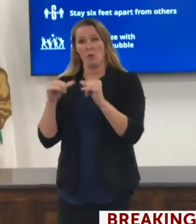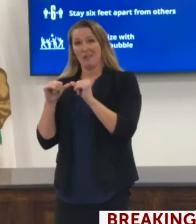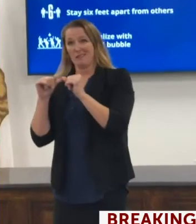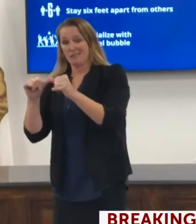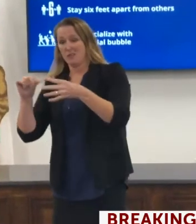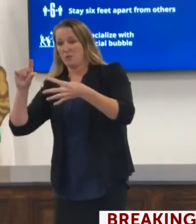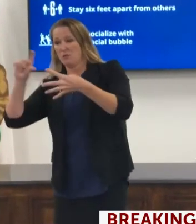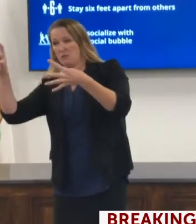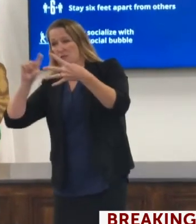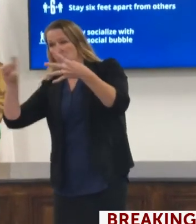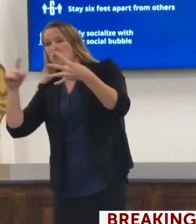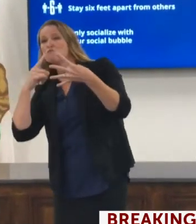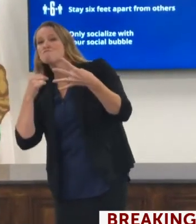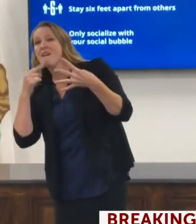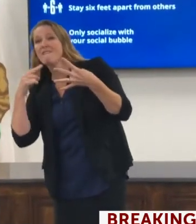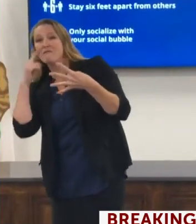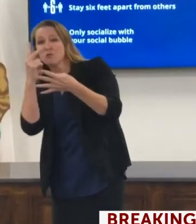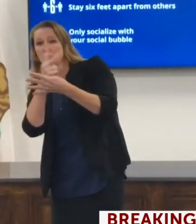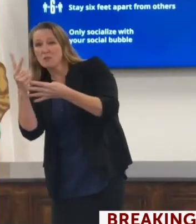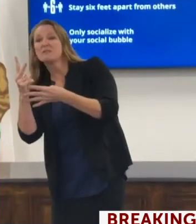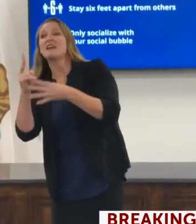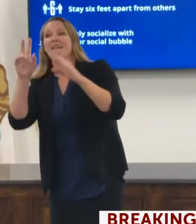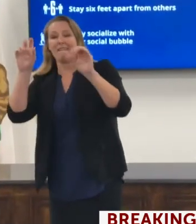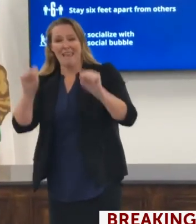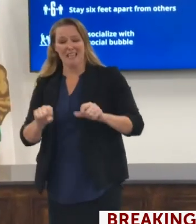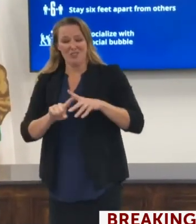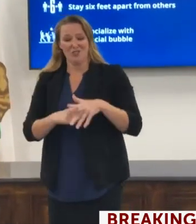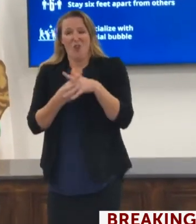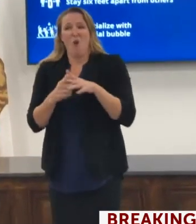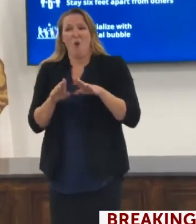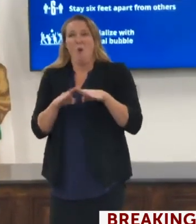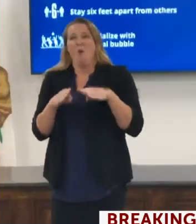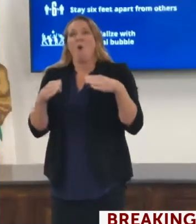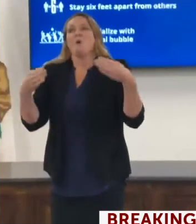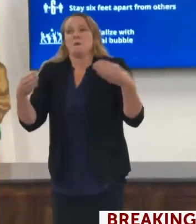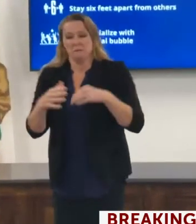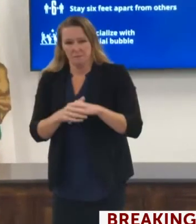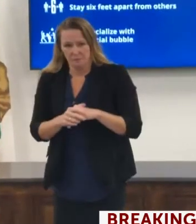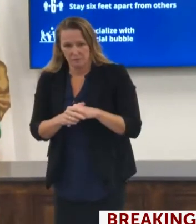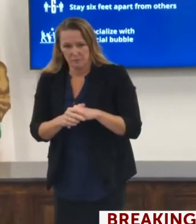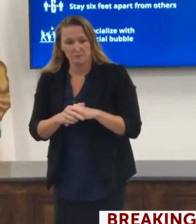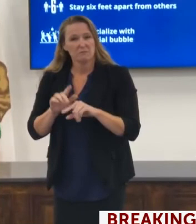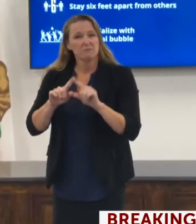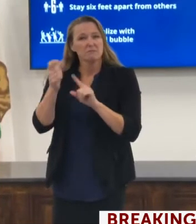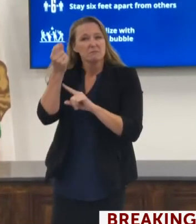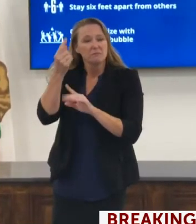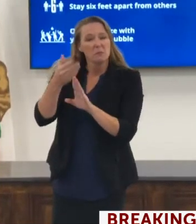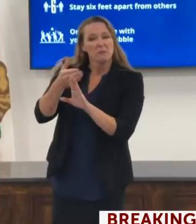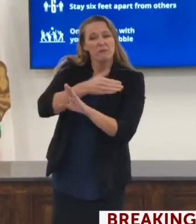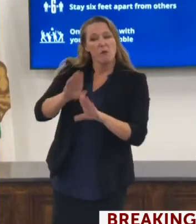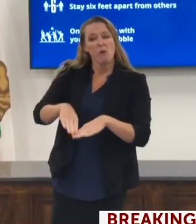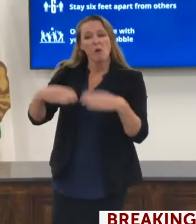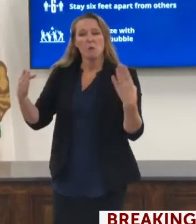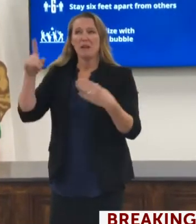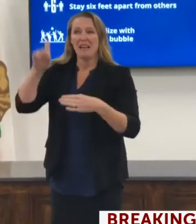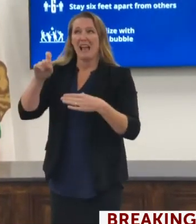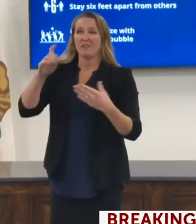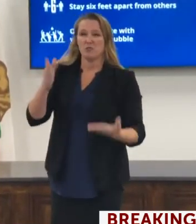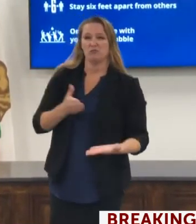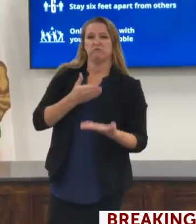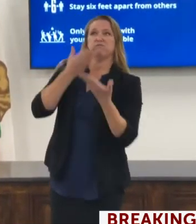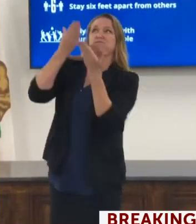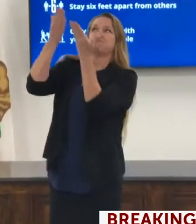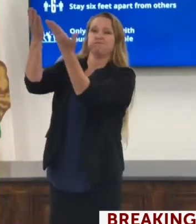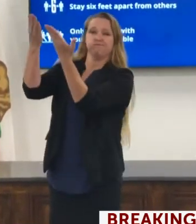red tier for at least 2 weeks. Prior to reopening, our schools must submit a plan for modified in-person